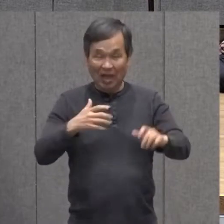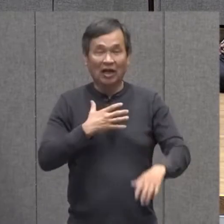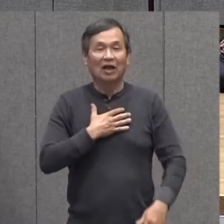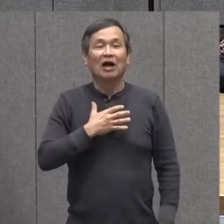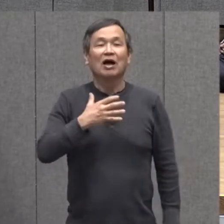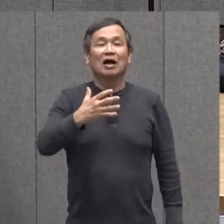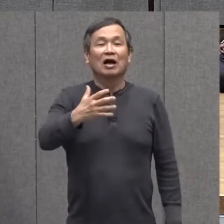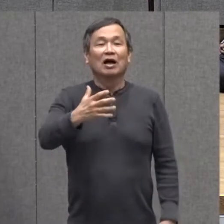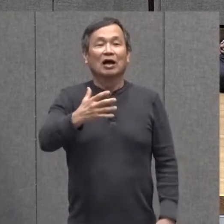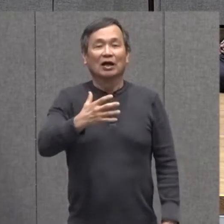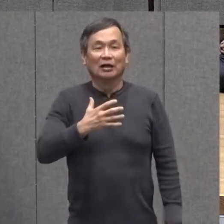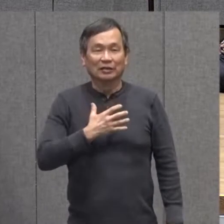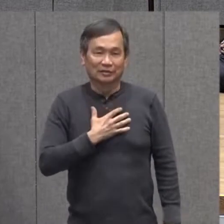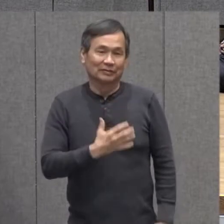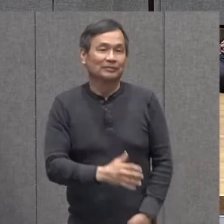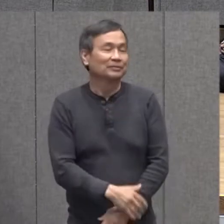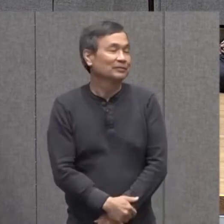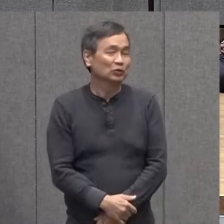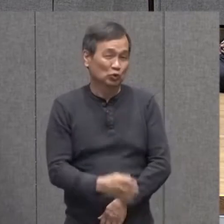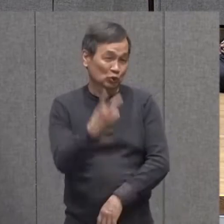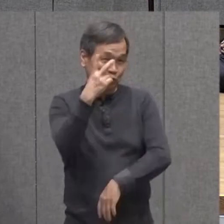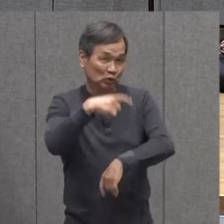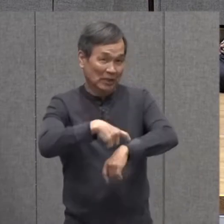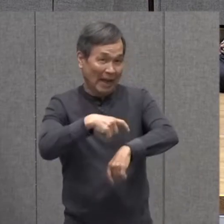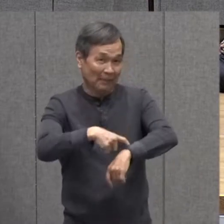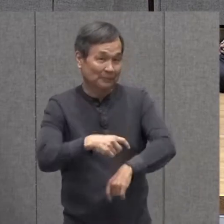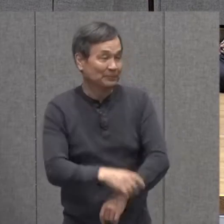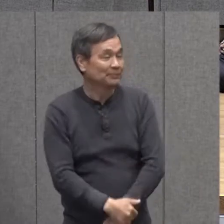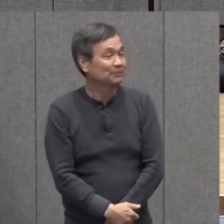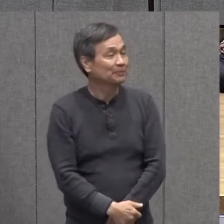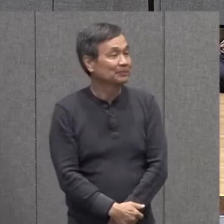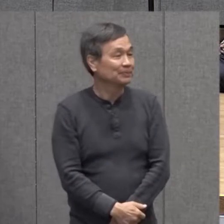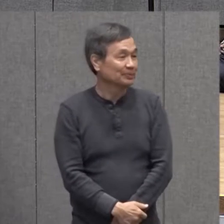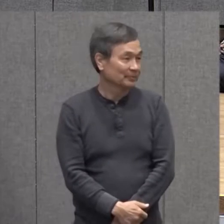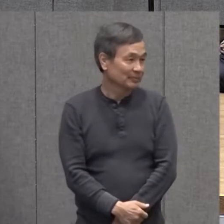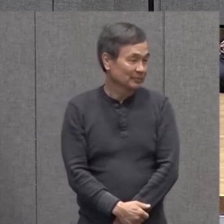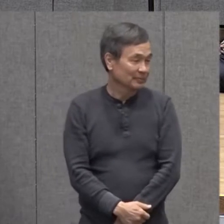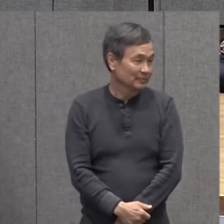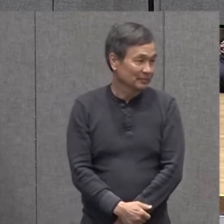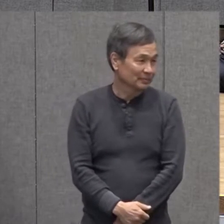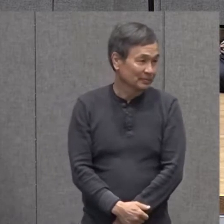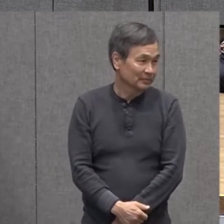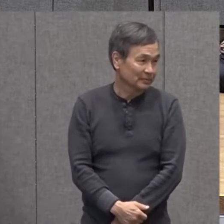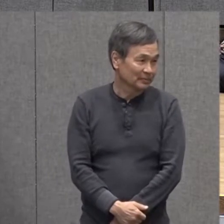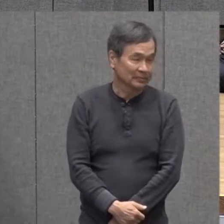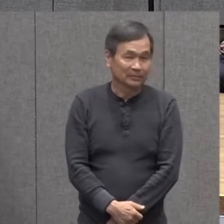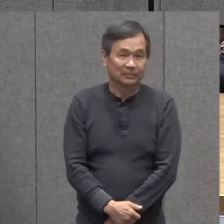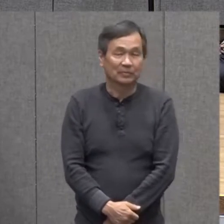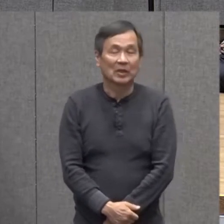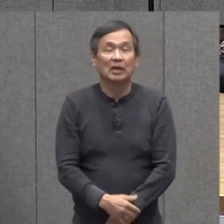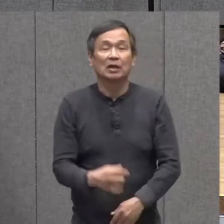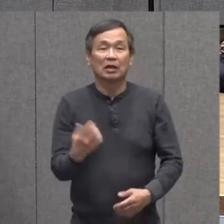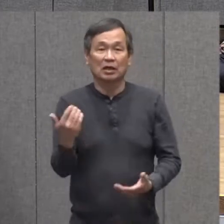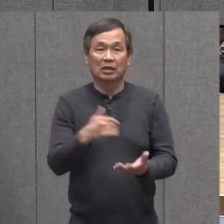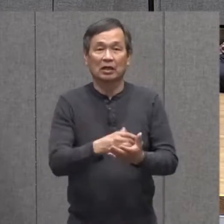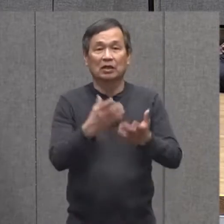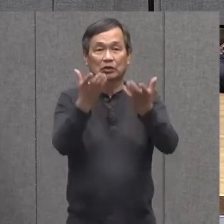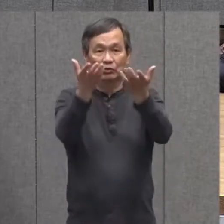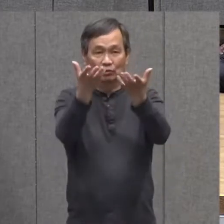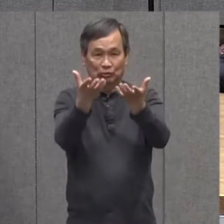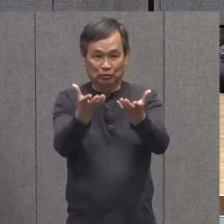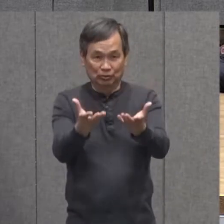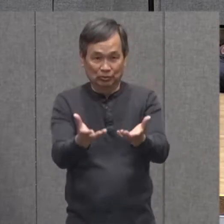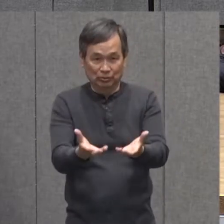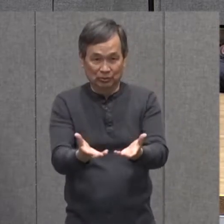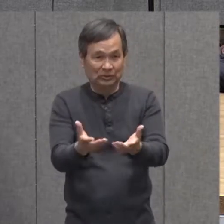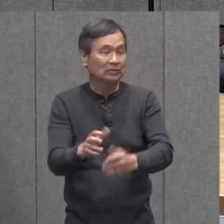tomar 2 respiraciones, apretando los glúteos And slowly come back